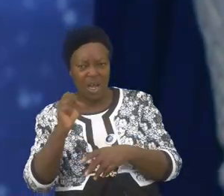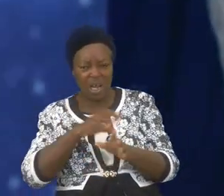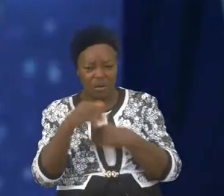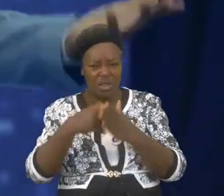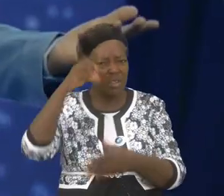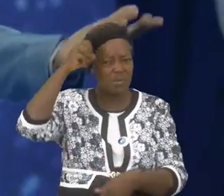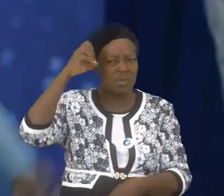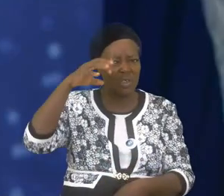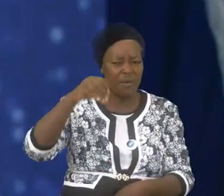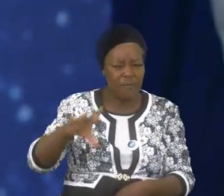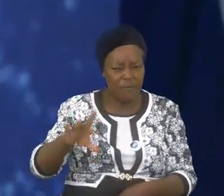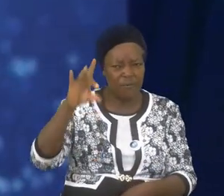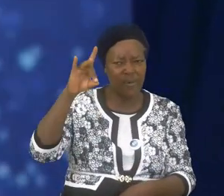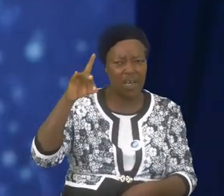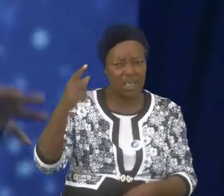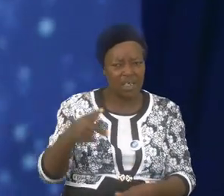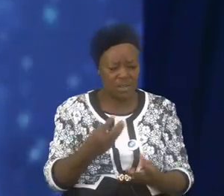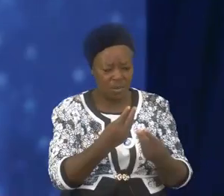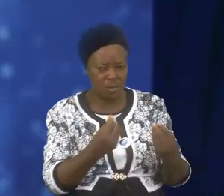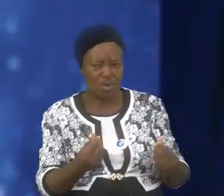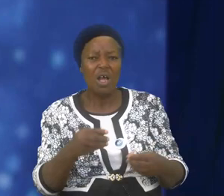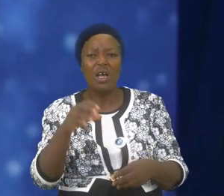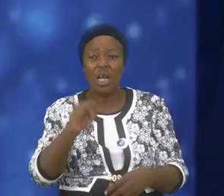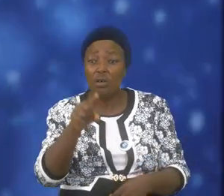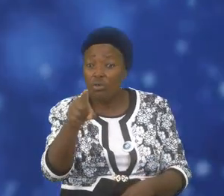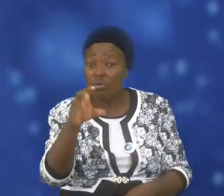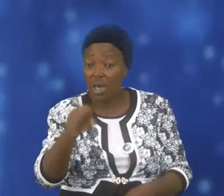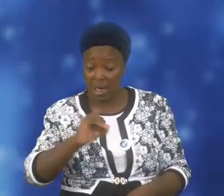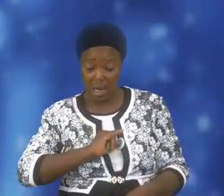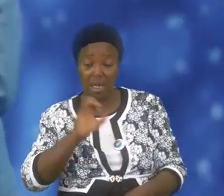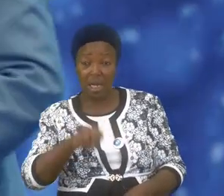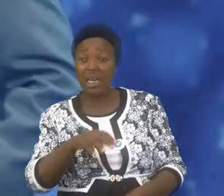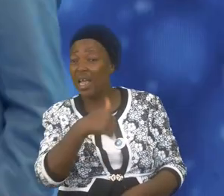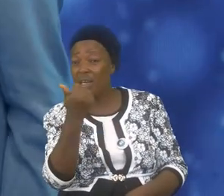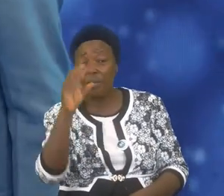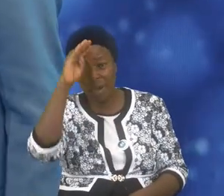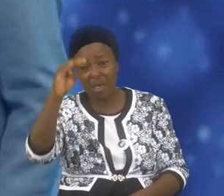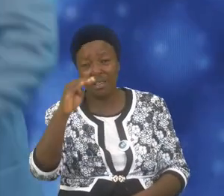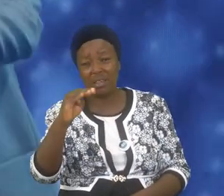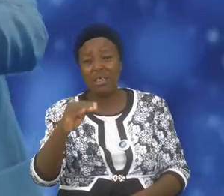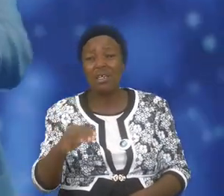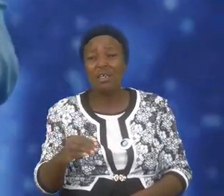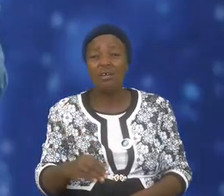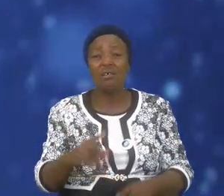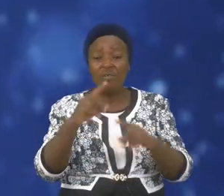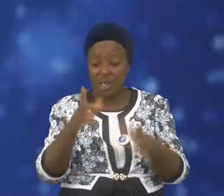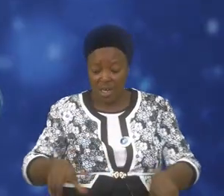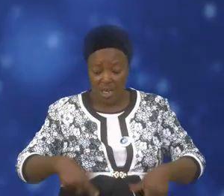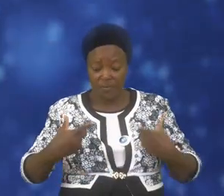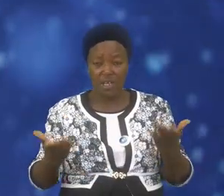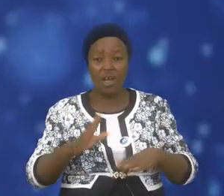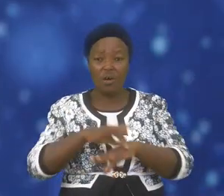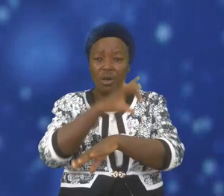can I, can any man living on earth solve this unsolvable problem? Can